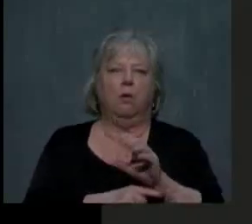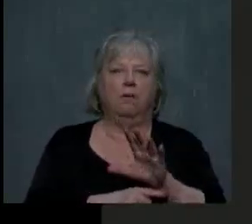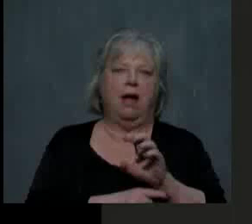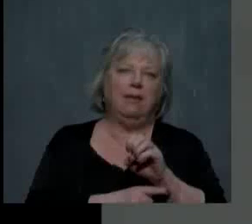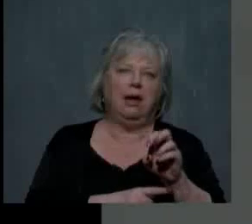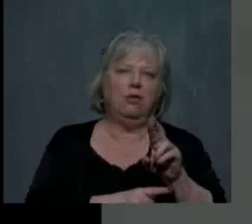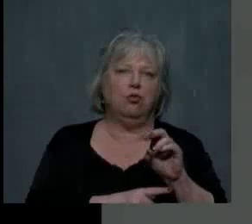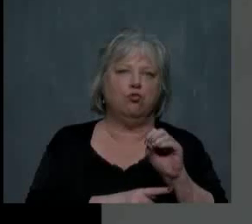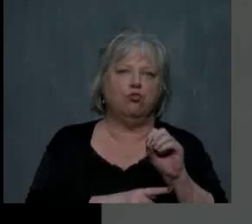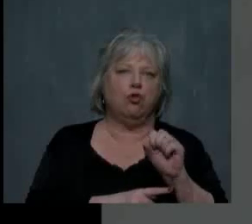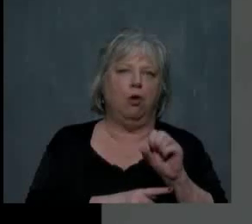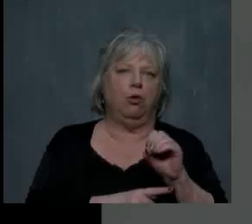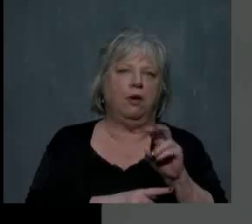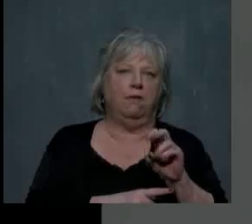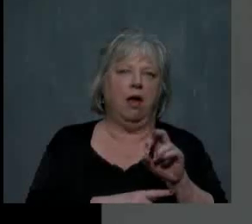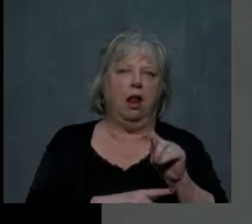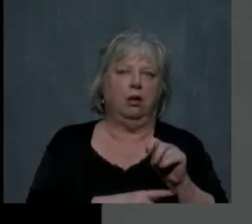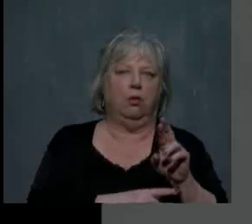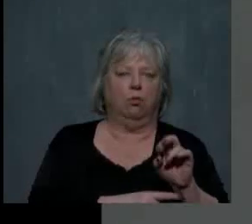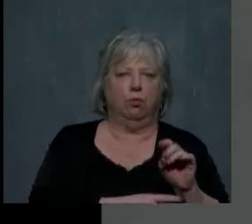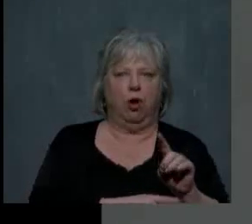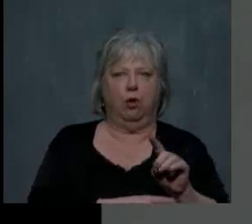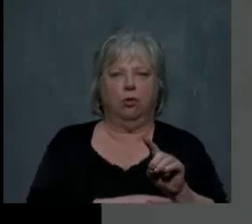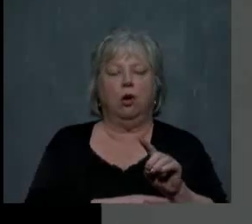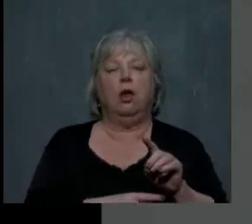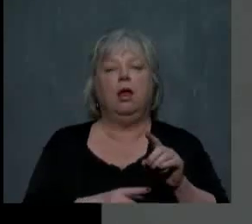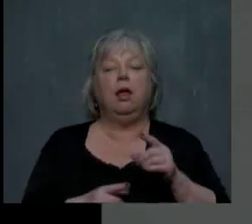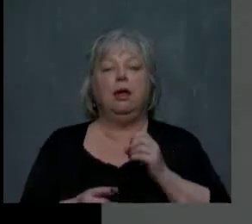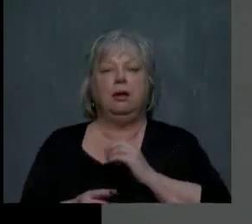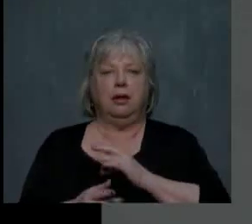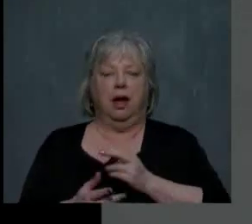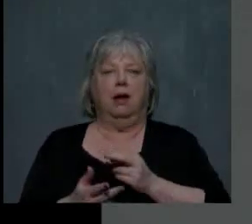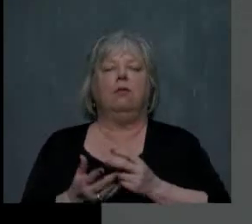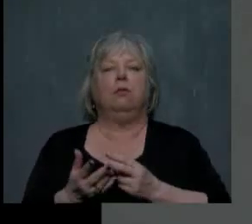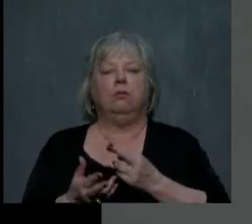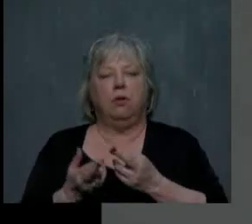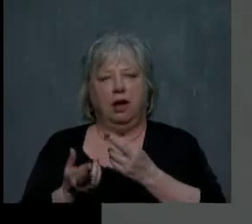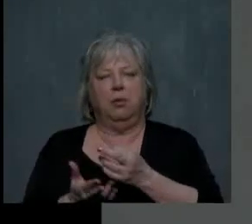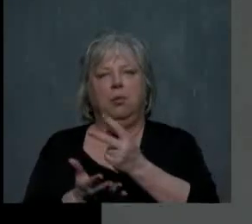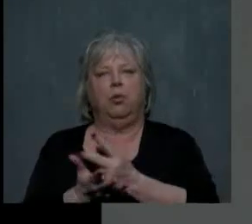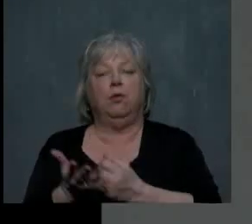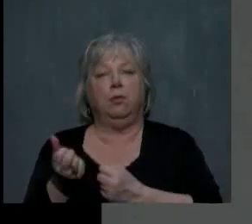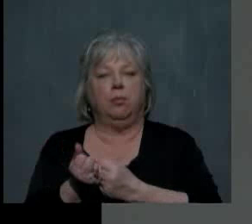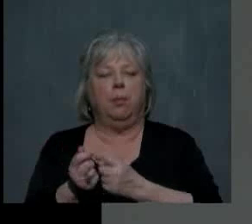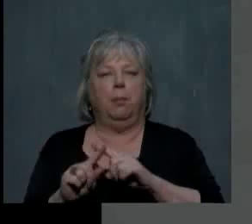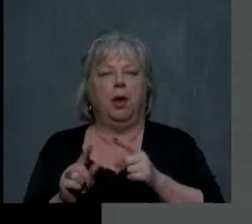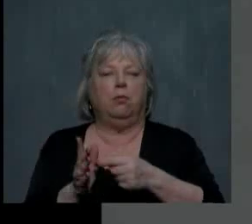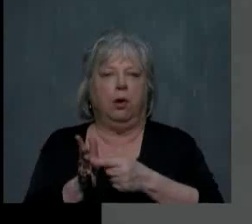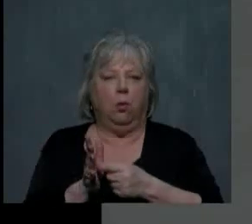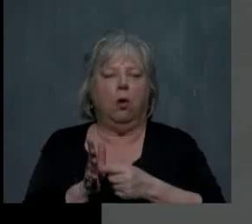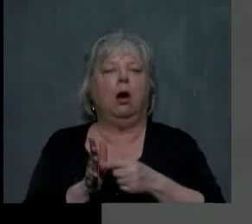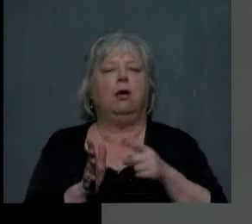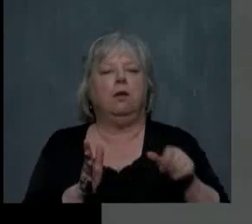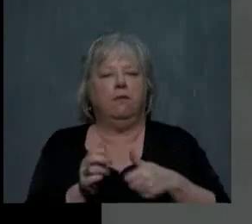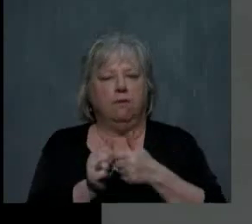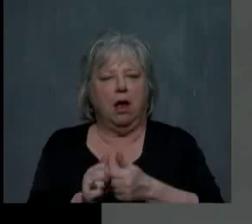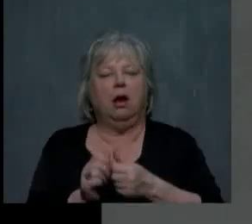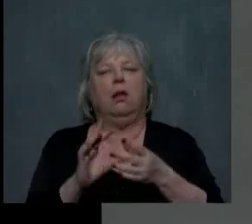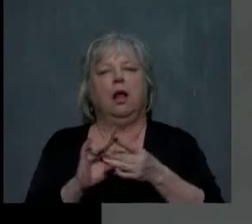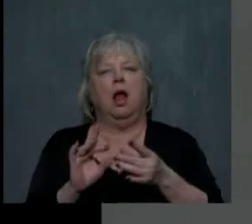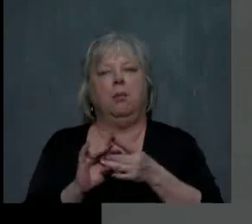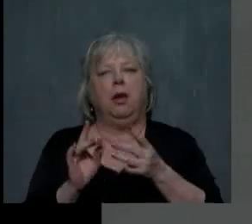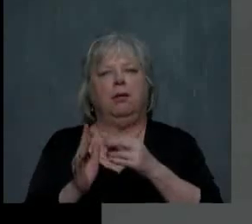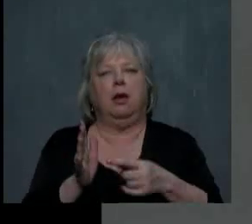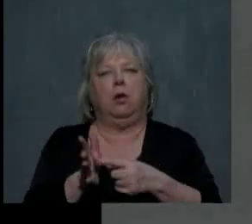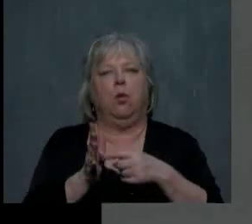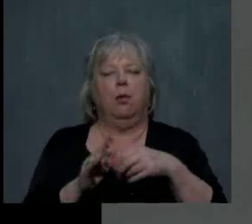East Roosevelt Road. Staff recommends approval of the request, subject to compliance with the comments and conditions as outlined in paragraphs D, E, and F